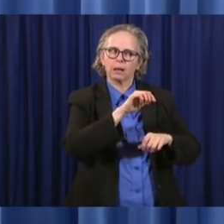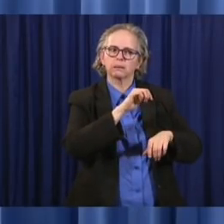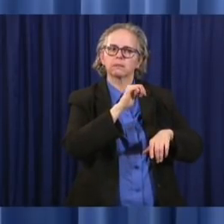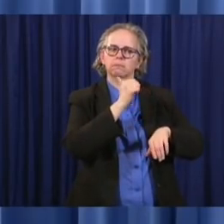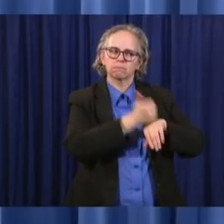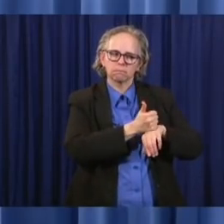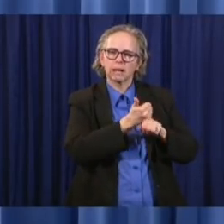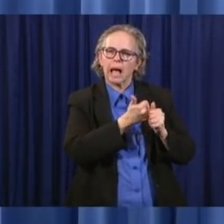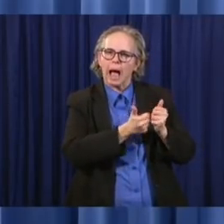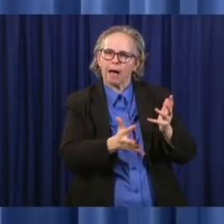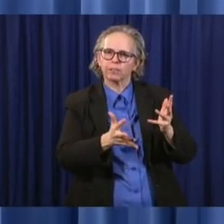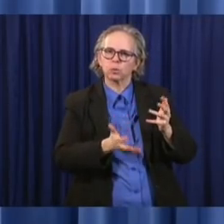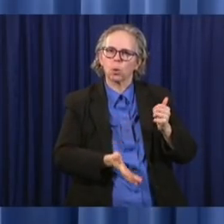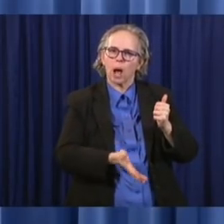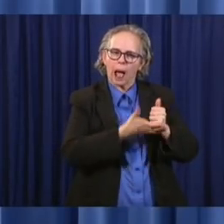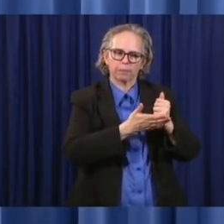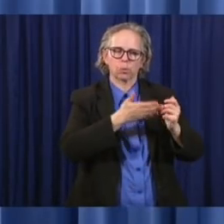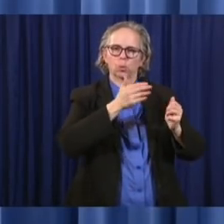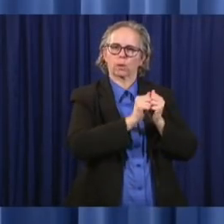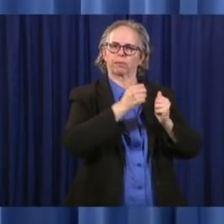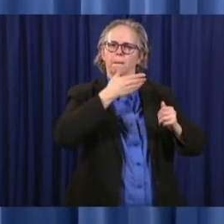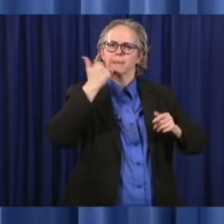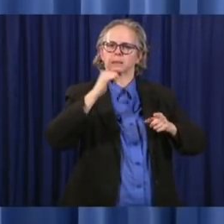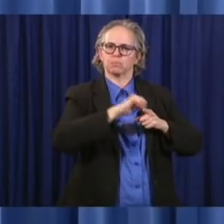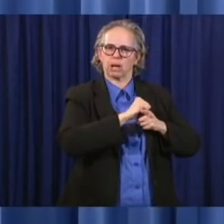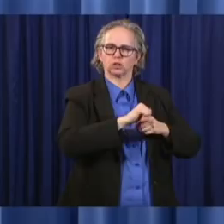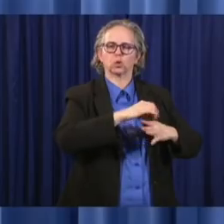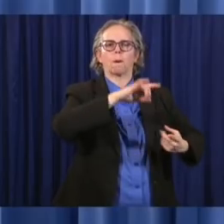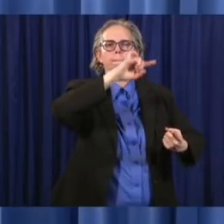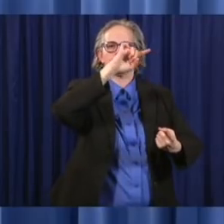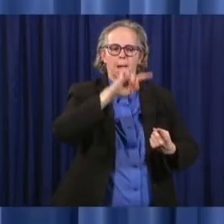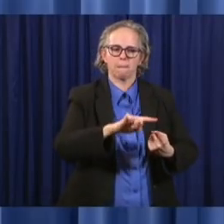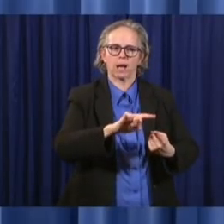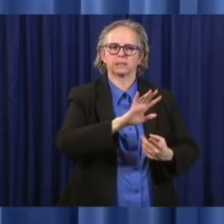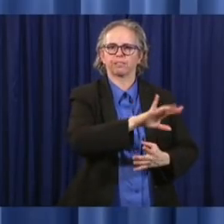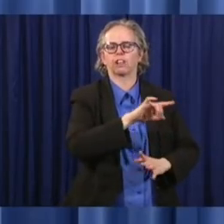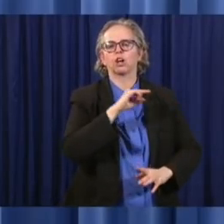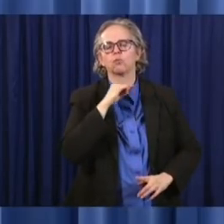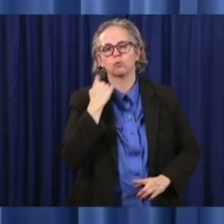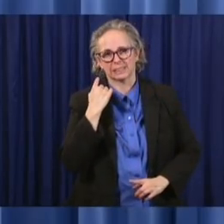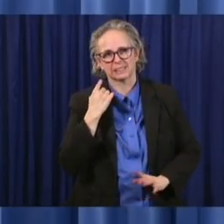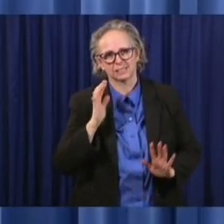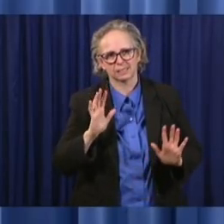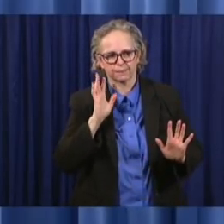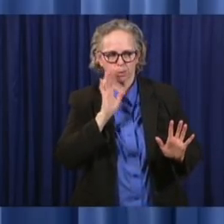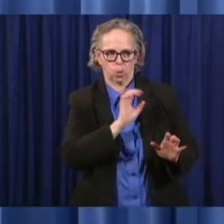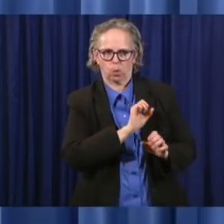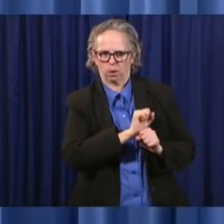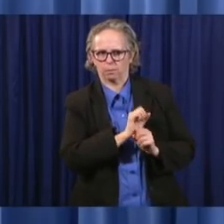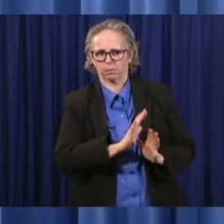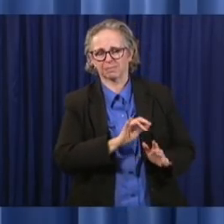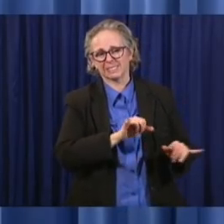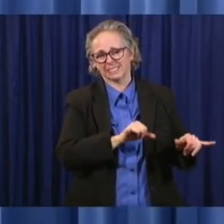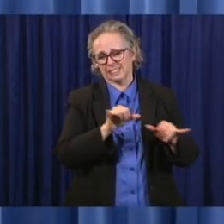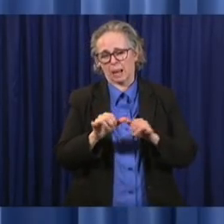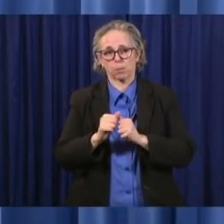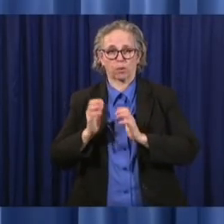and the customer, if it's retail, is that everything's been done that can be done.